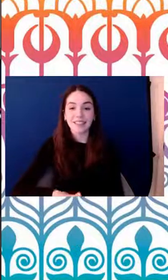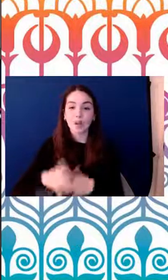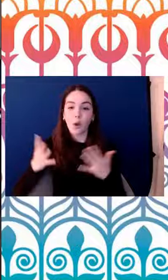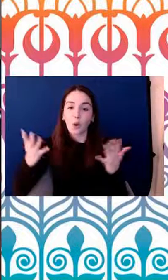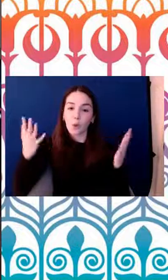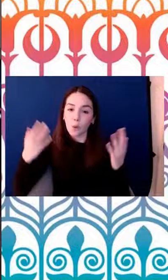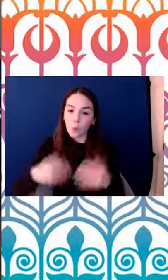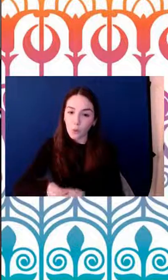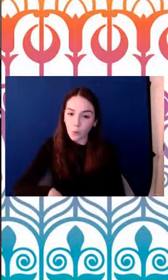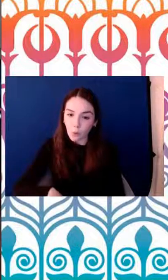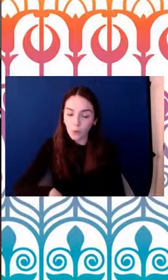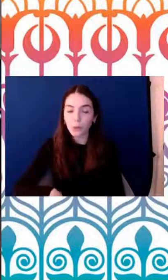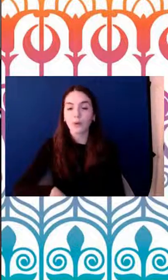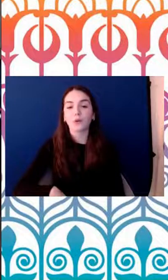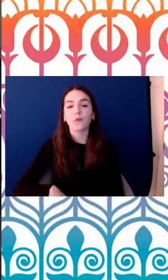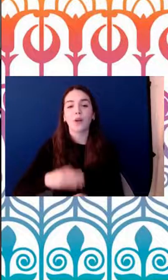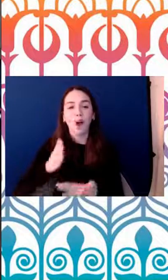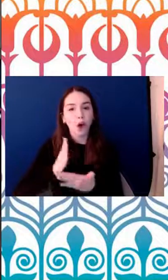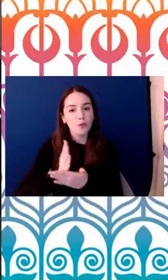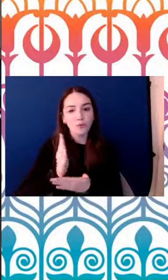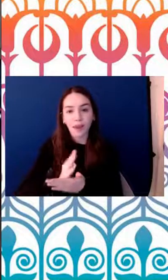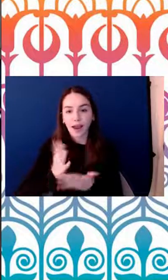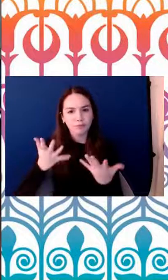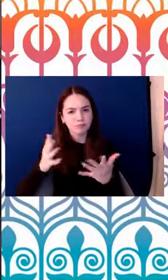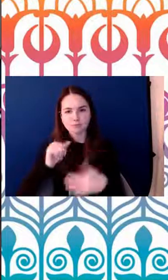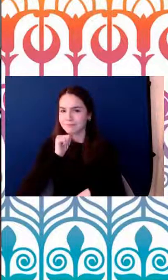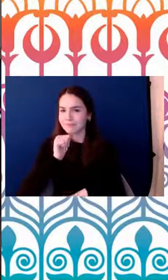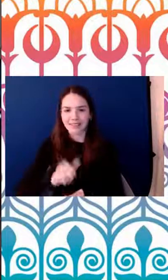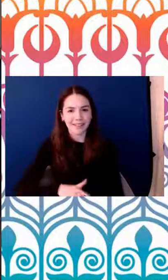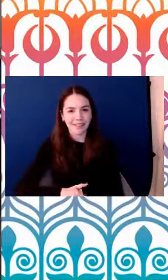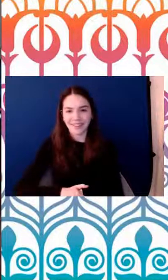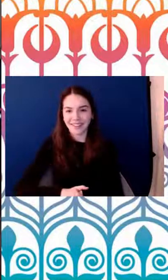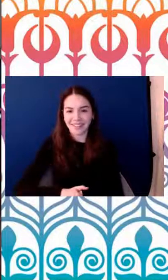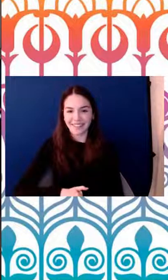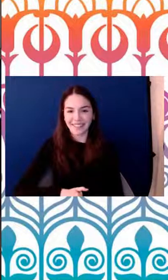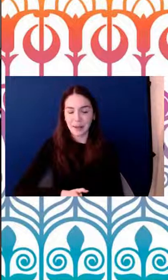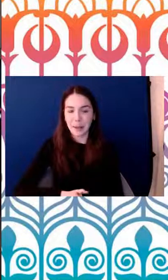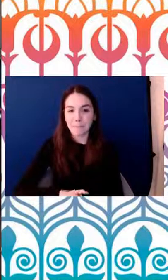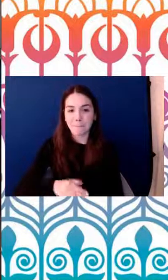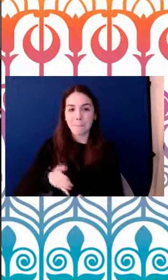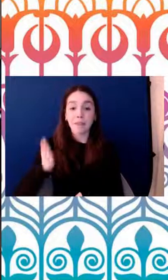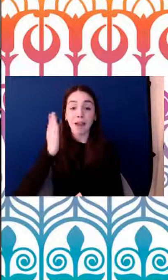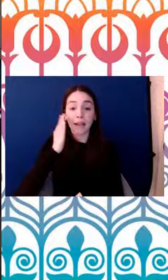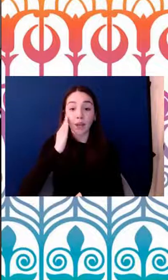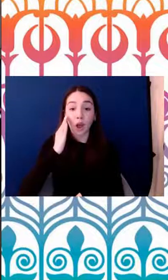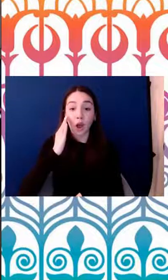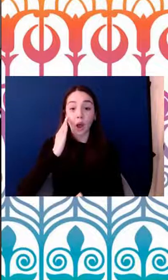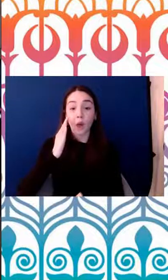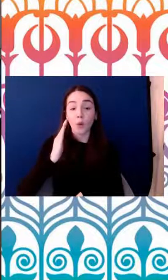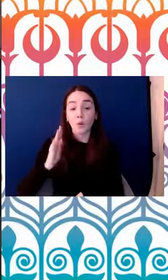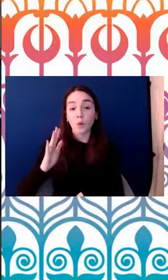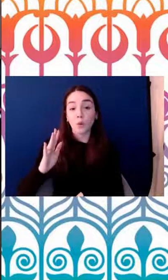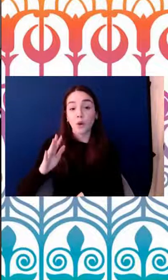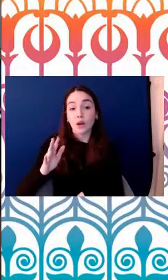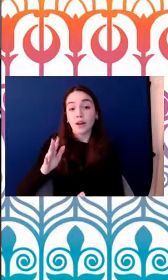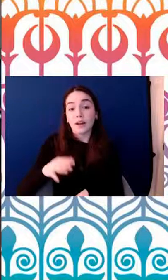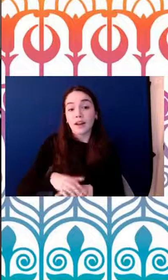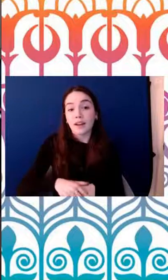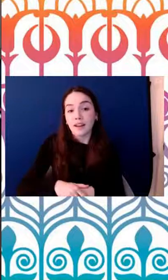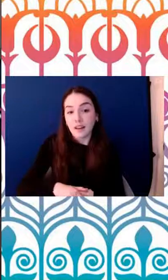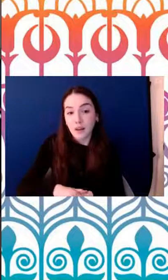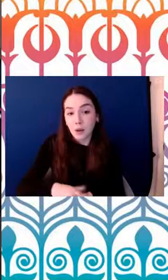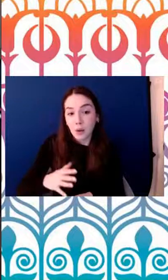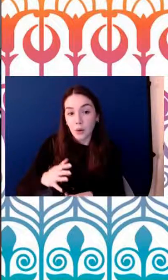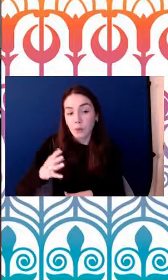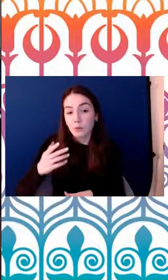Woo! All right. We're not done yet. I know previous weeks we probably would have been done by now, but this